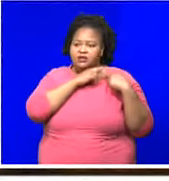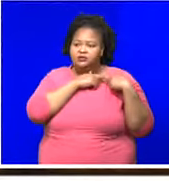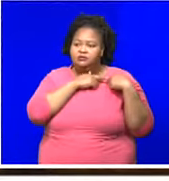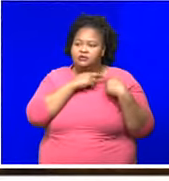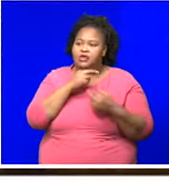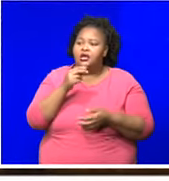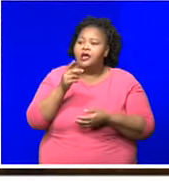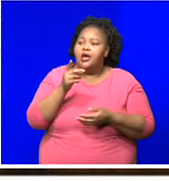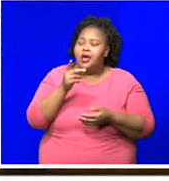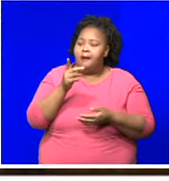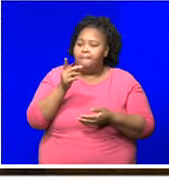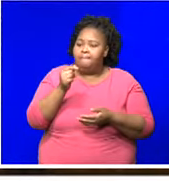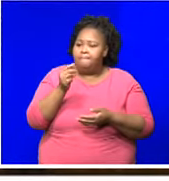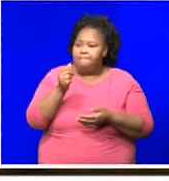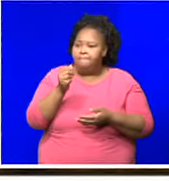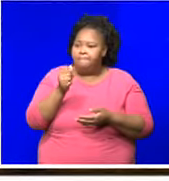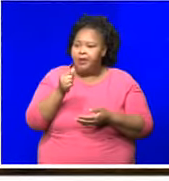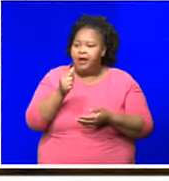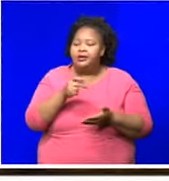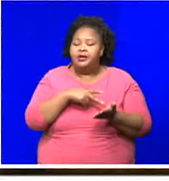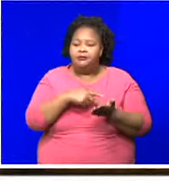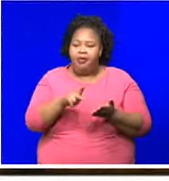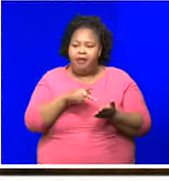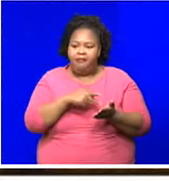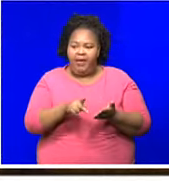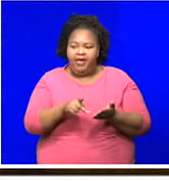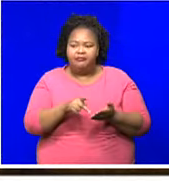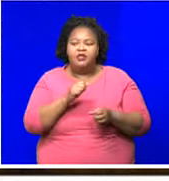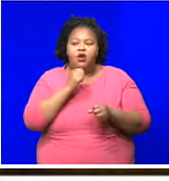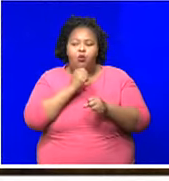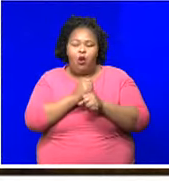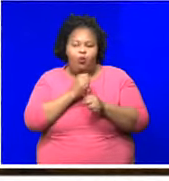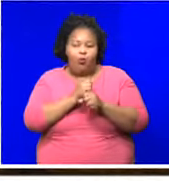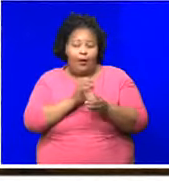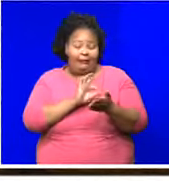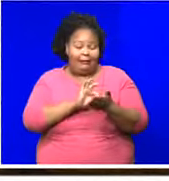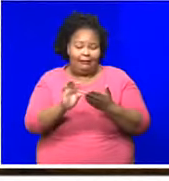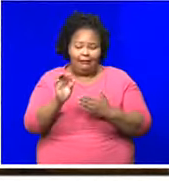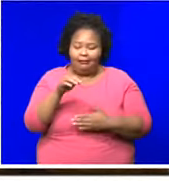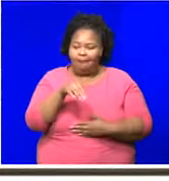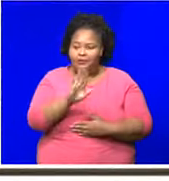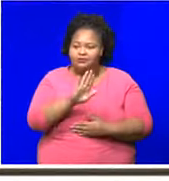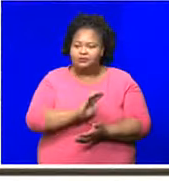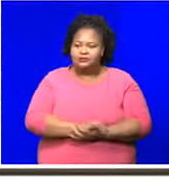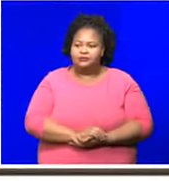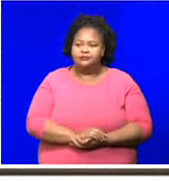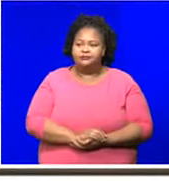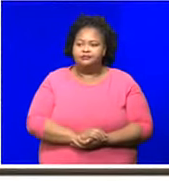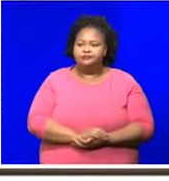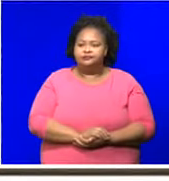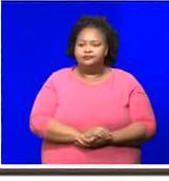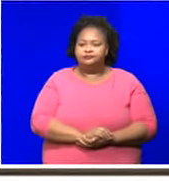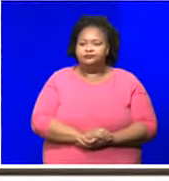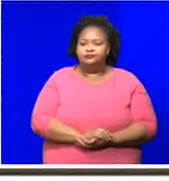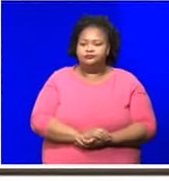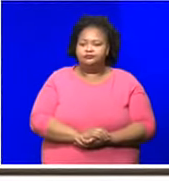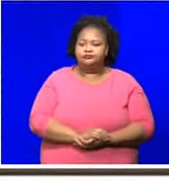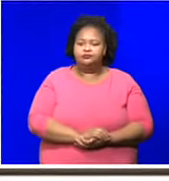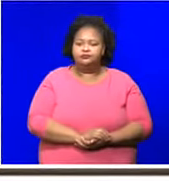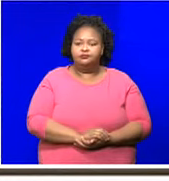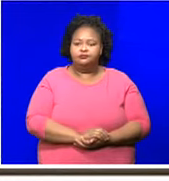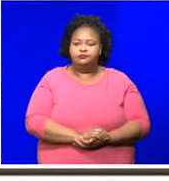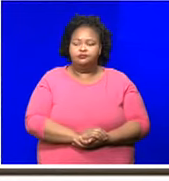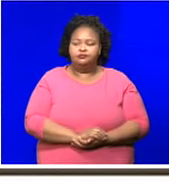startups, and further seeks to align the payment system space with existing or proposed legislation, such as the